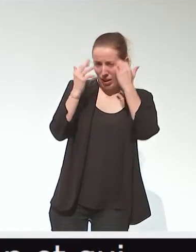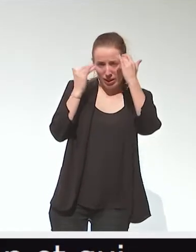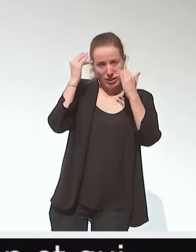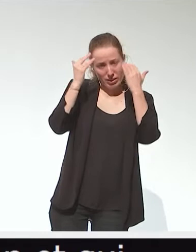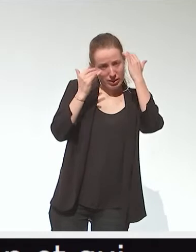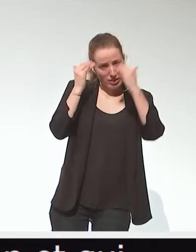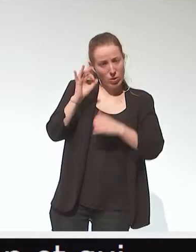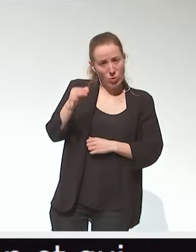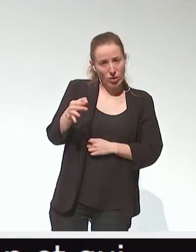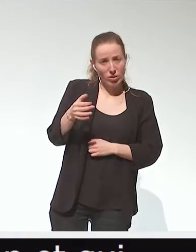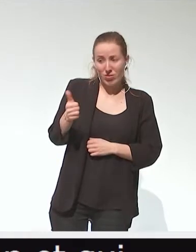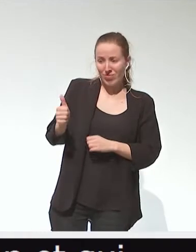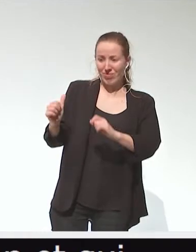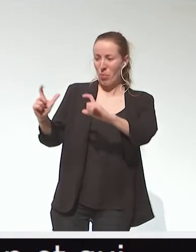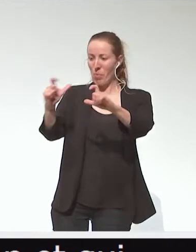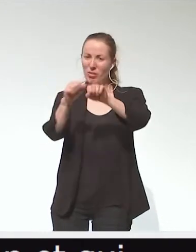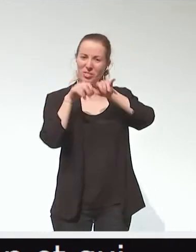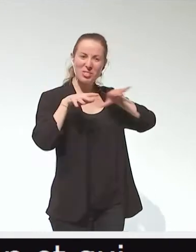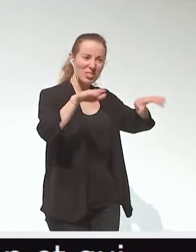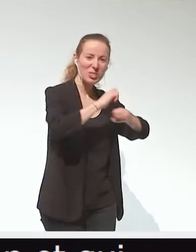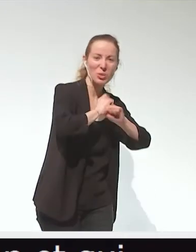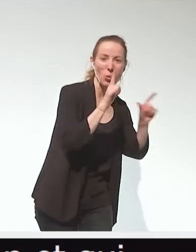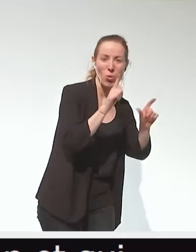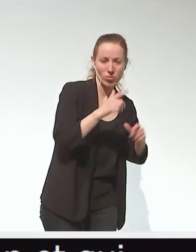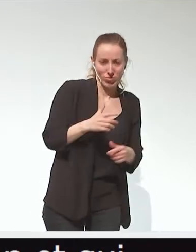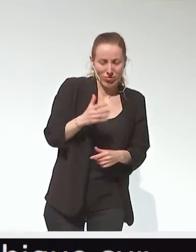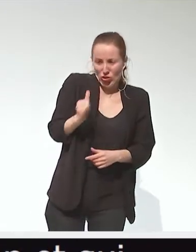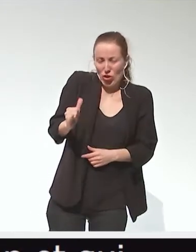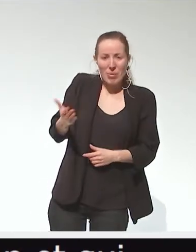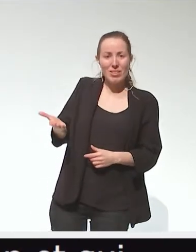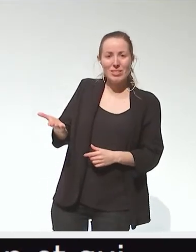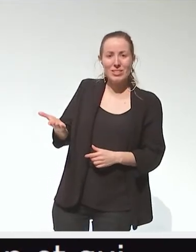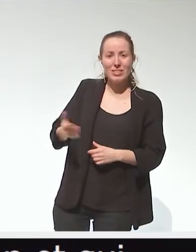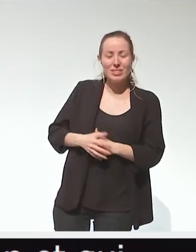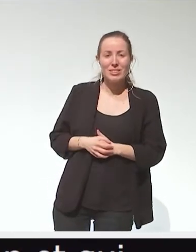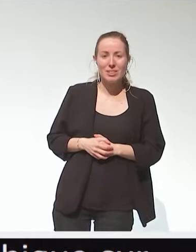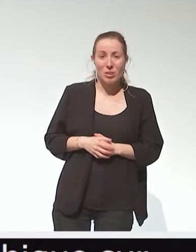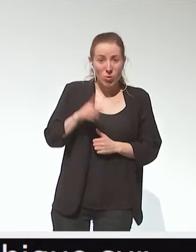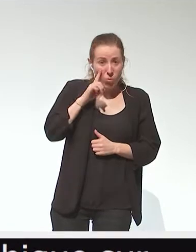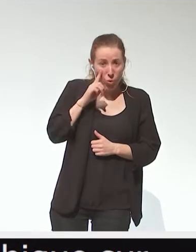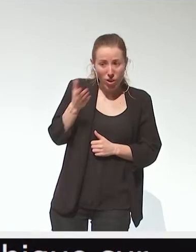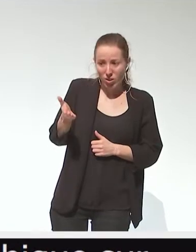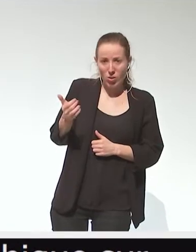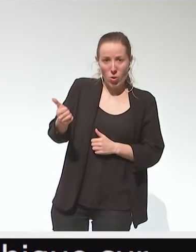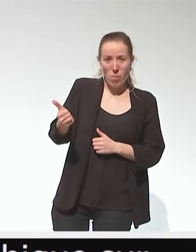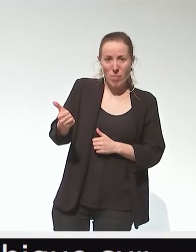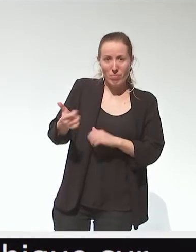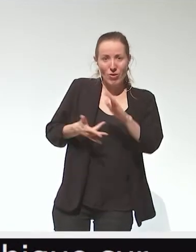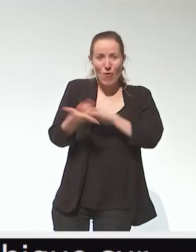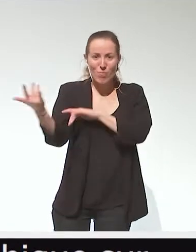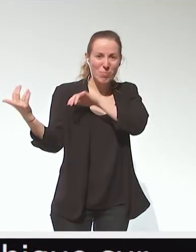front of any paper because they have not the ability to leave. It is incumbent on